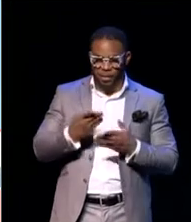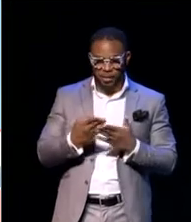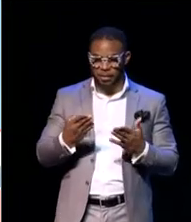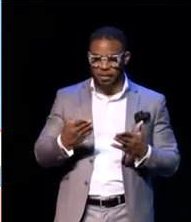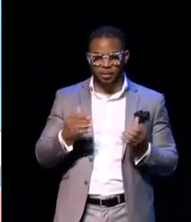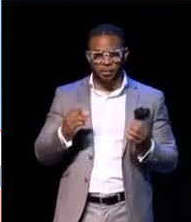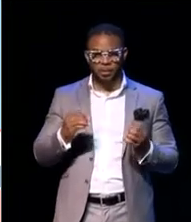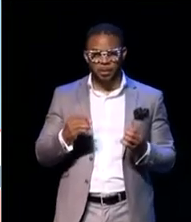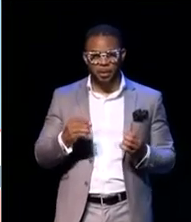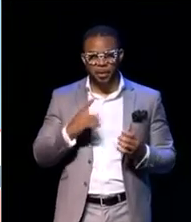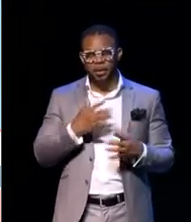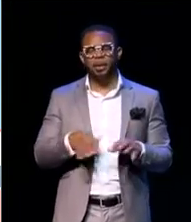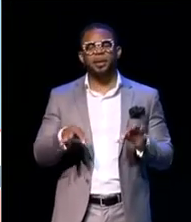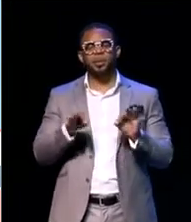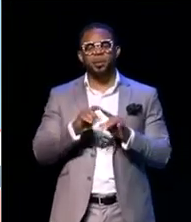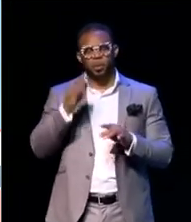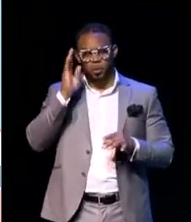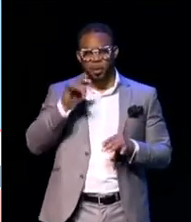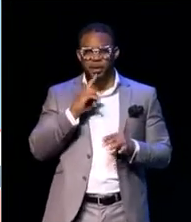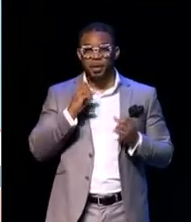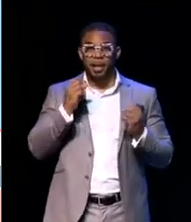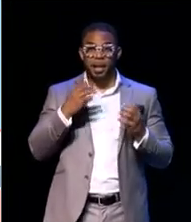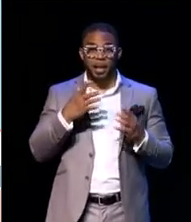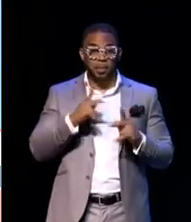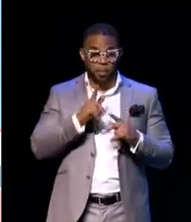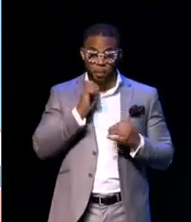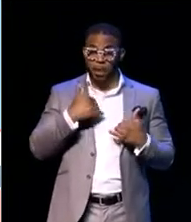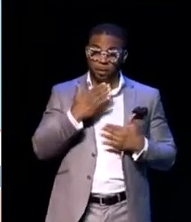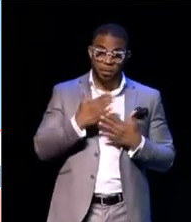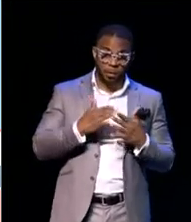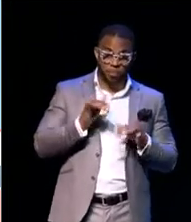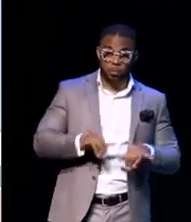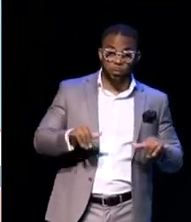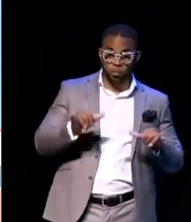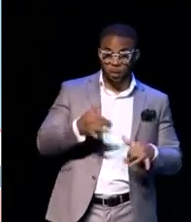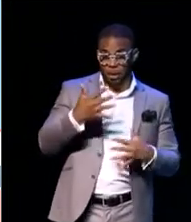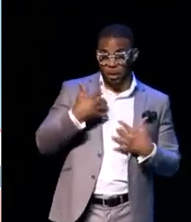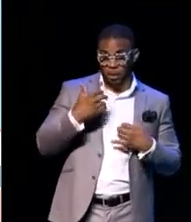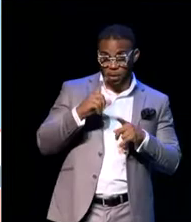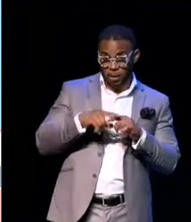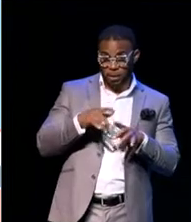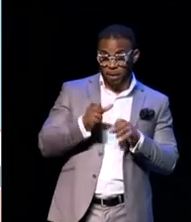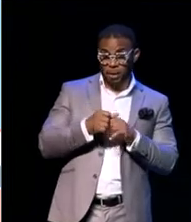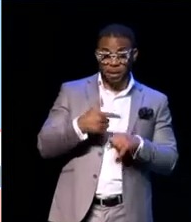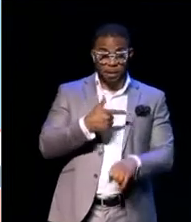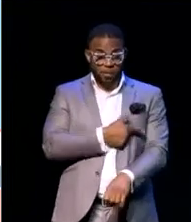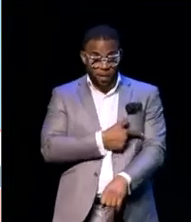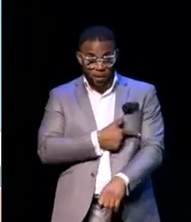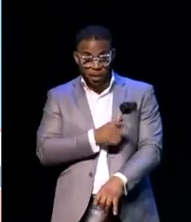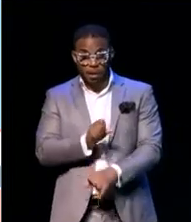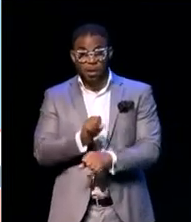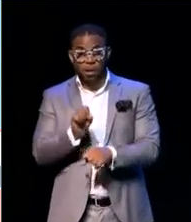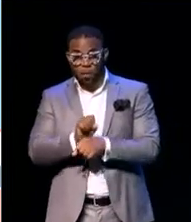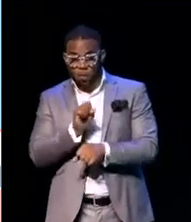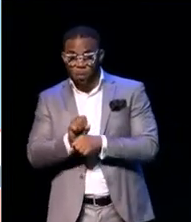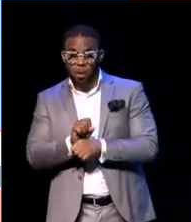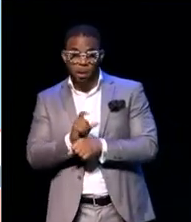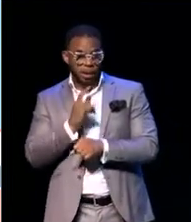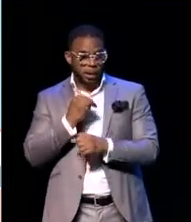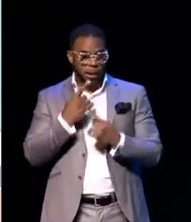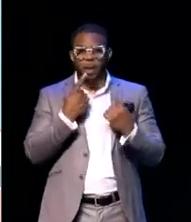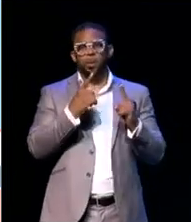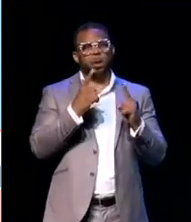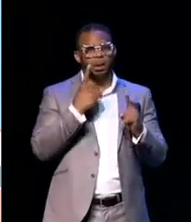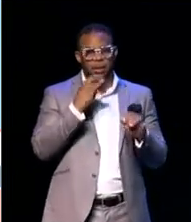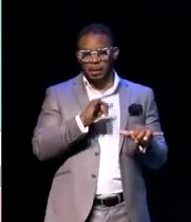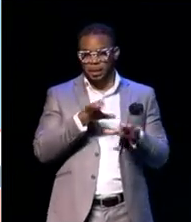things. So it's important to know that there are a lot of people who have some chronic health conditions that get the vaccines. They work just like they